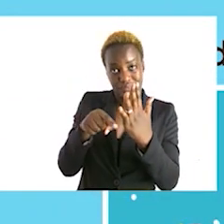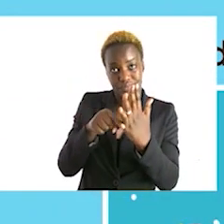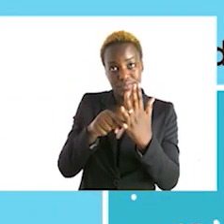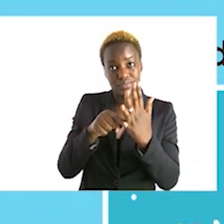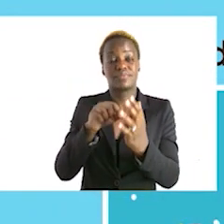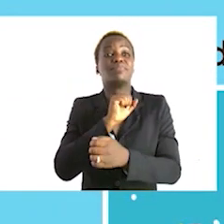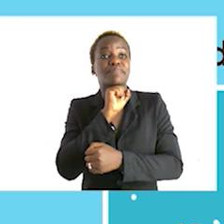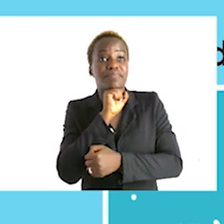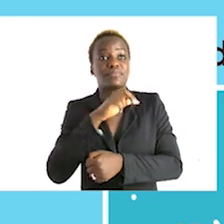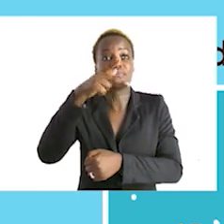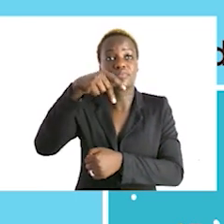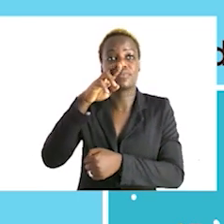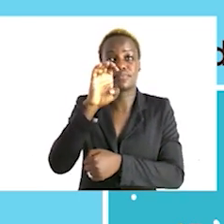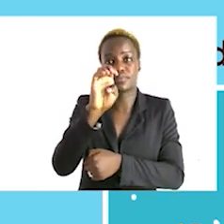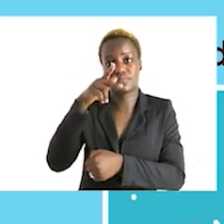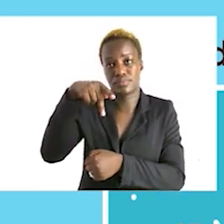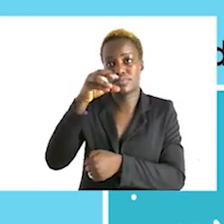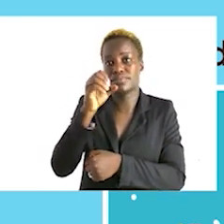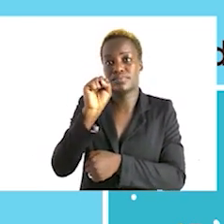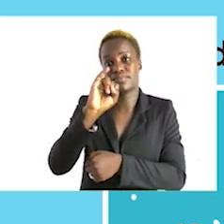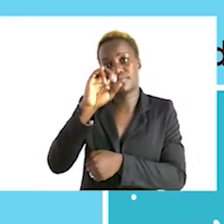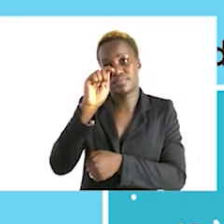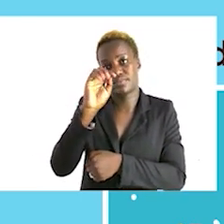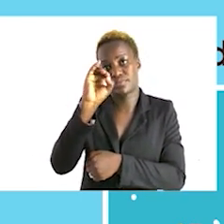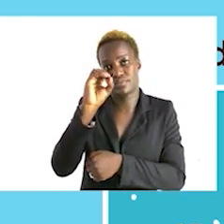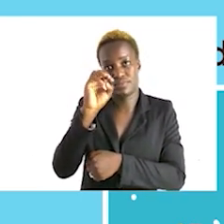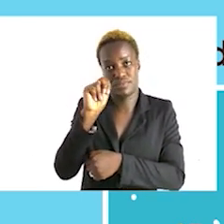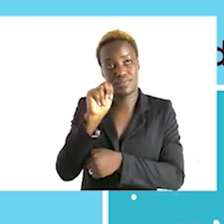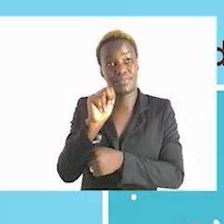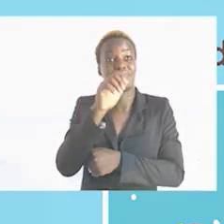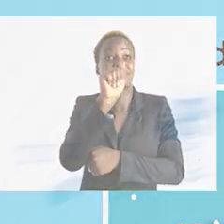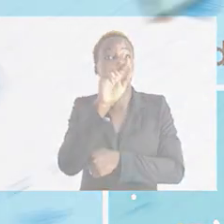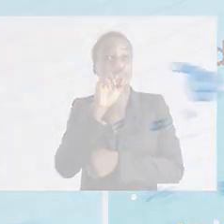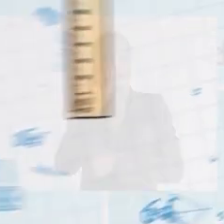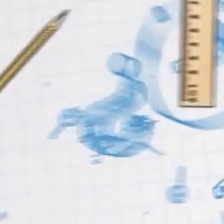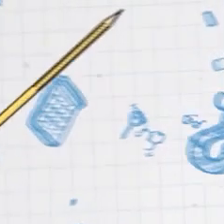vowels, phonics, prepositions, and articles.